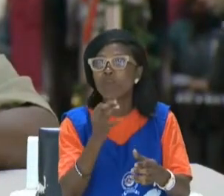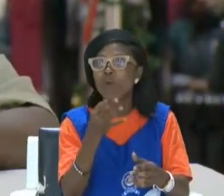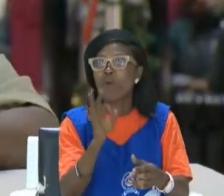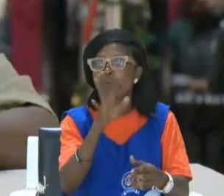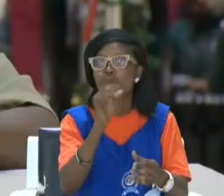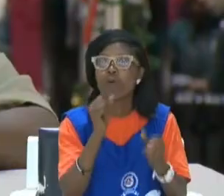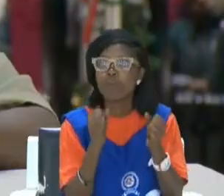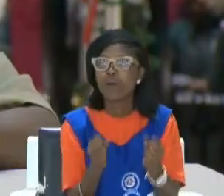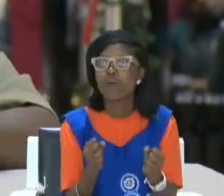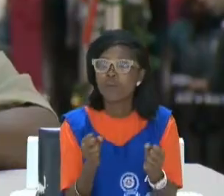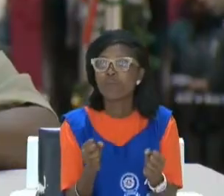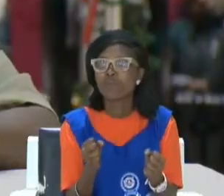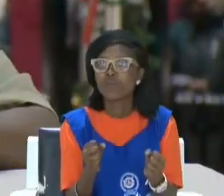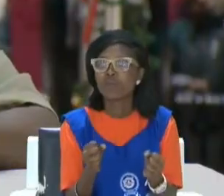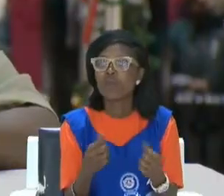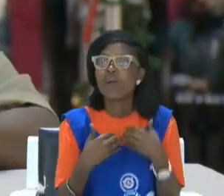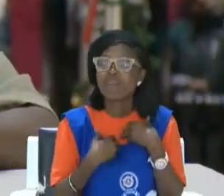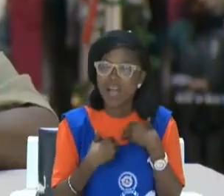hard thing."